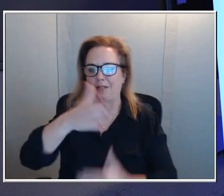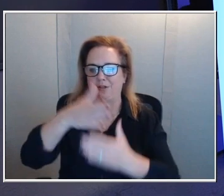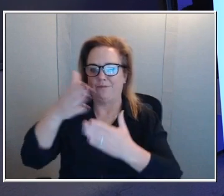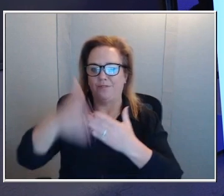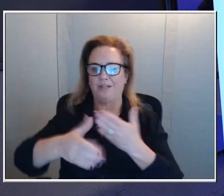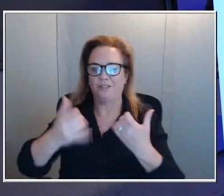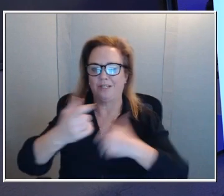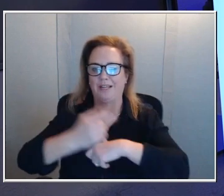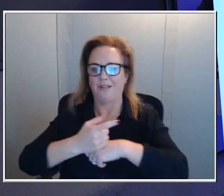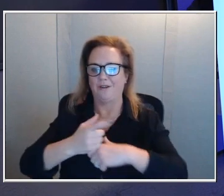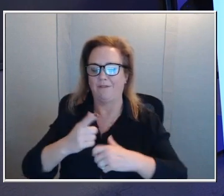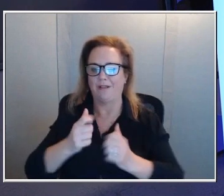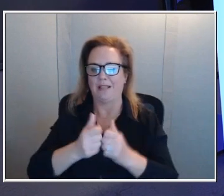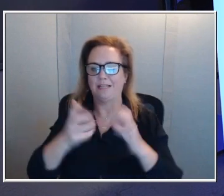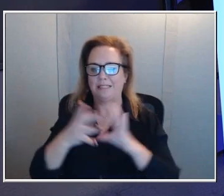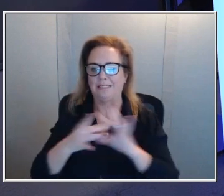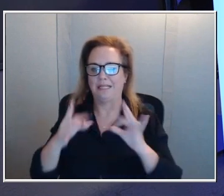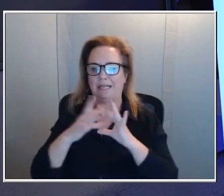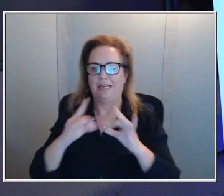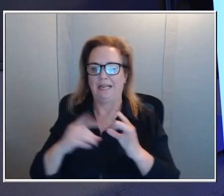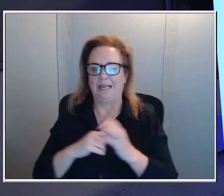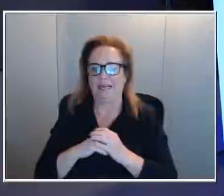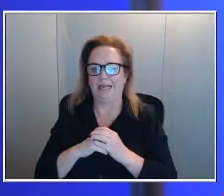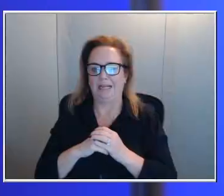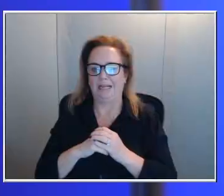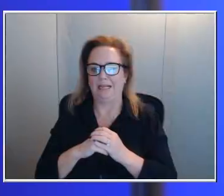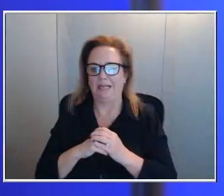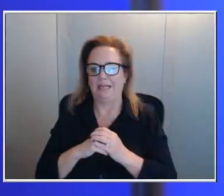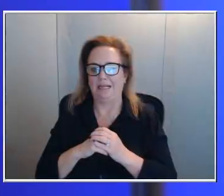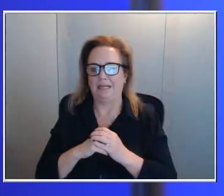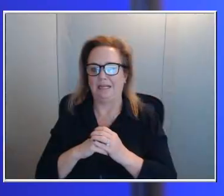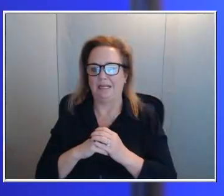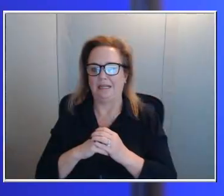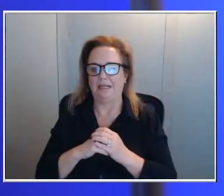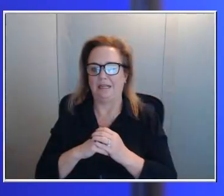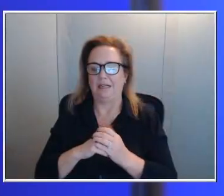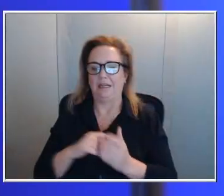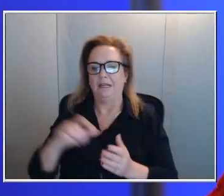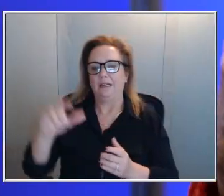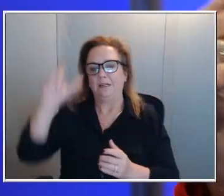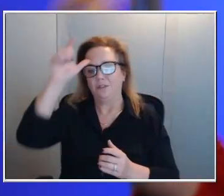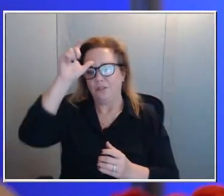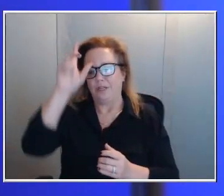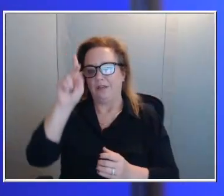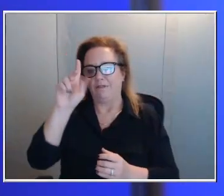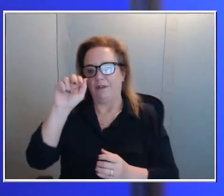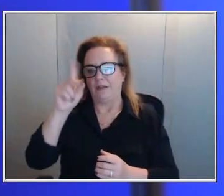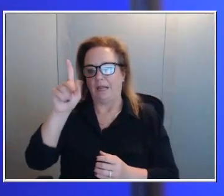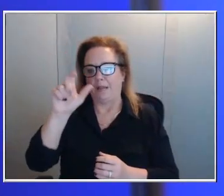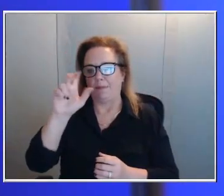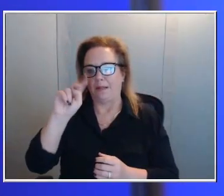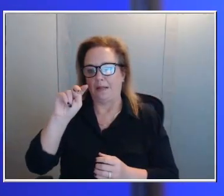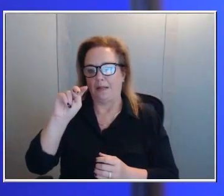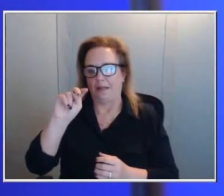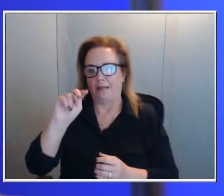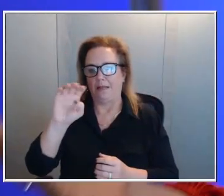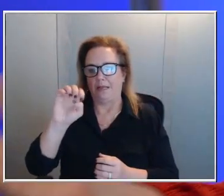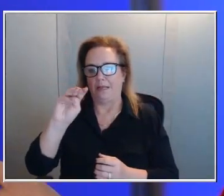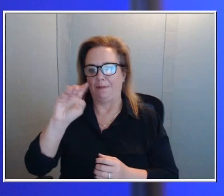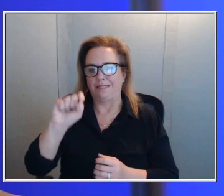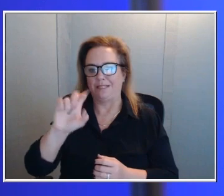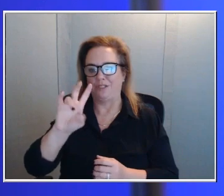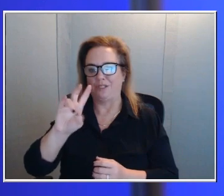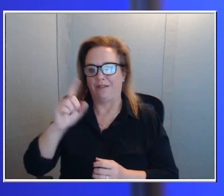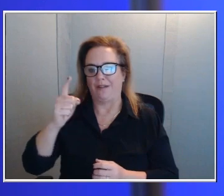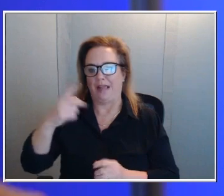got so much to say, and I'm going to let you have the floor. Chief Kaplan of EMS would say she was 7.5 months pregnant. You